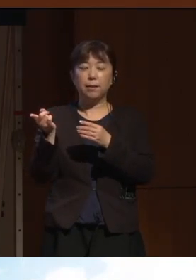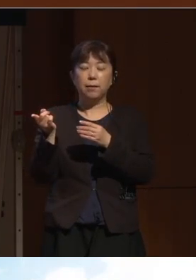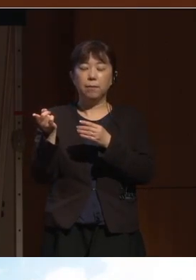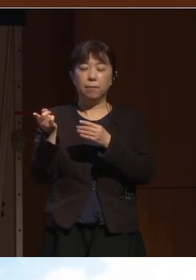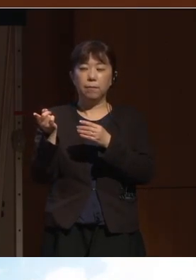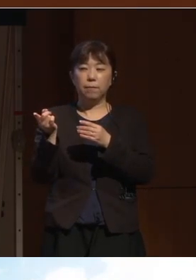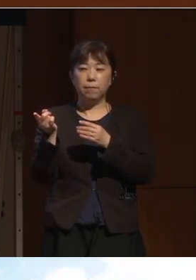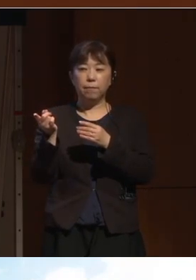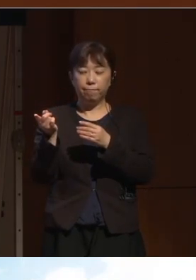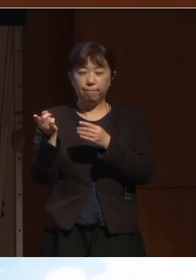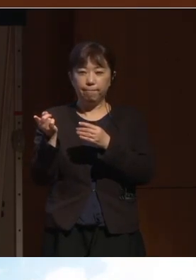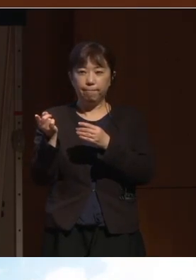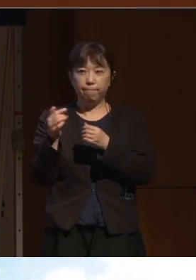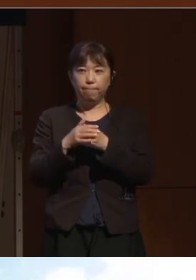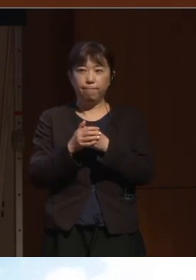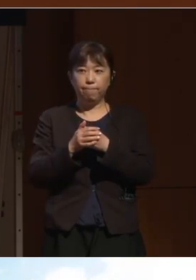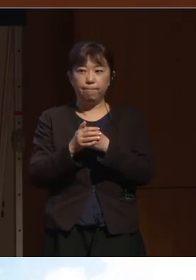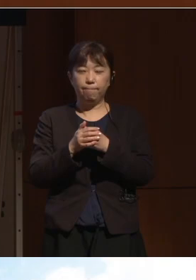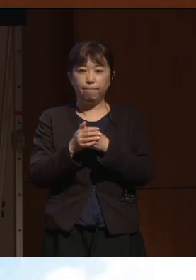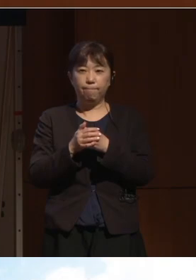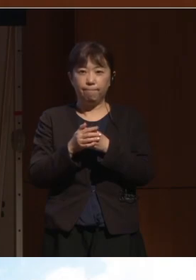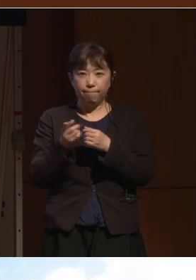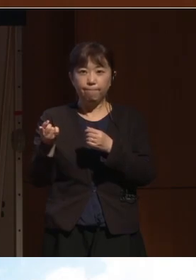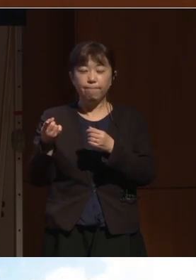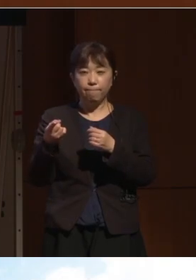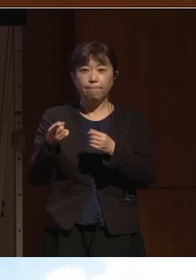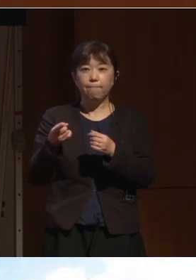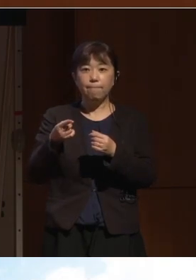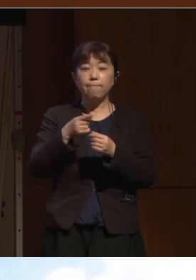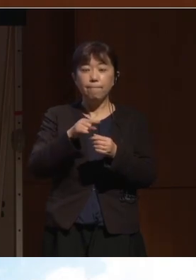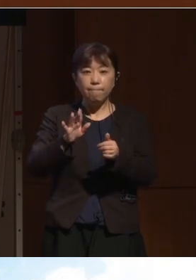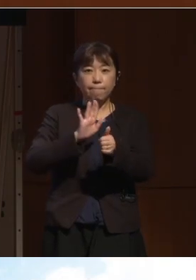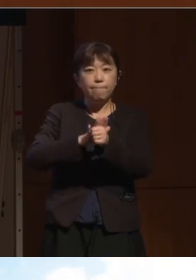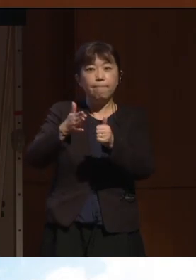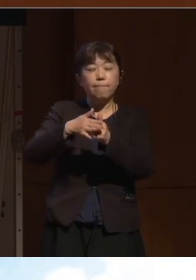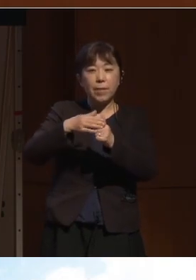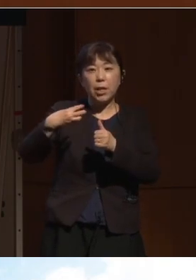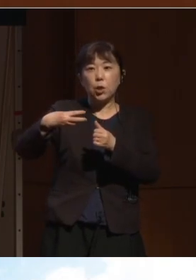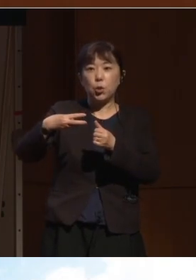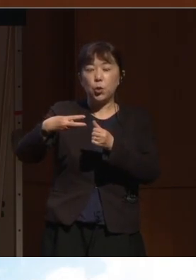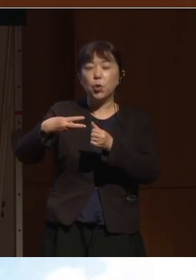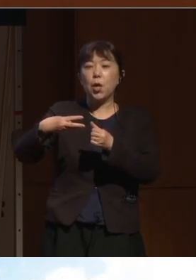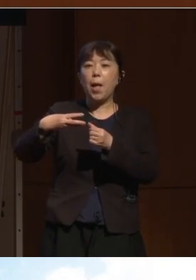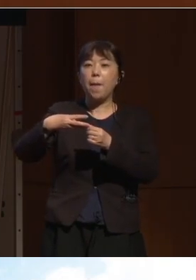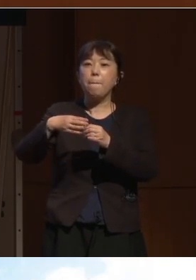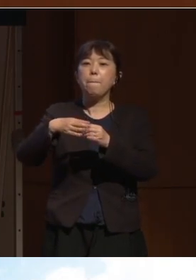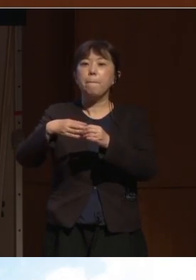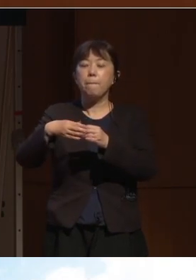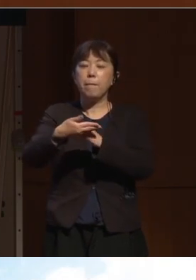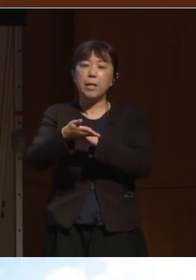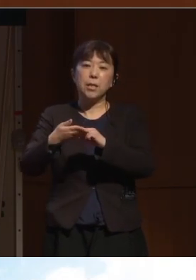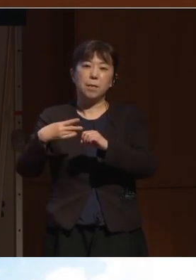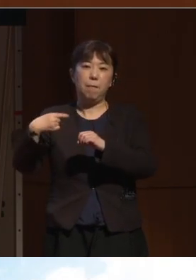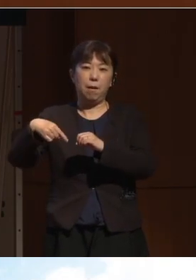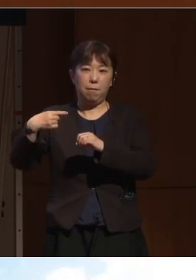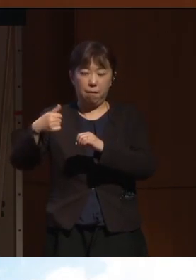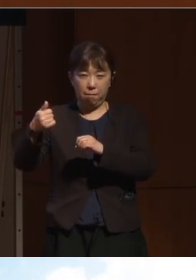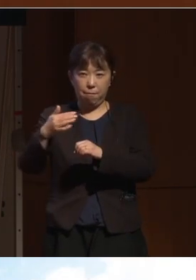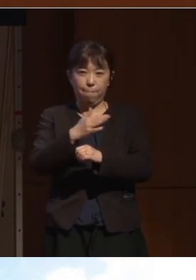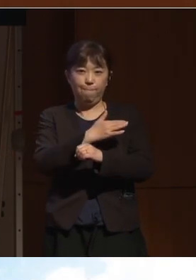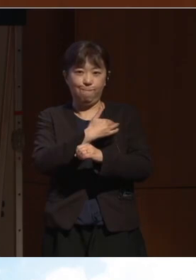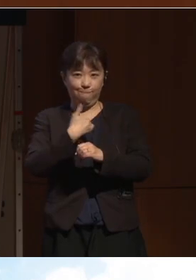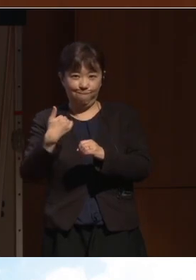again President Mishima, honoured guests and colleagues. Thank you for your organisation of today's event. By combining